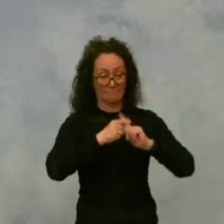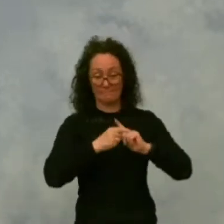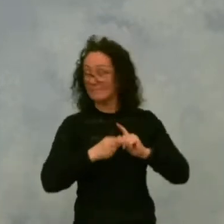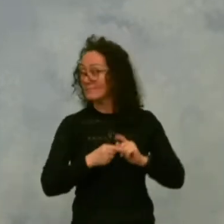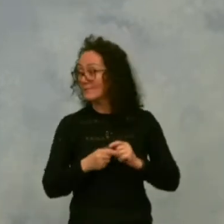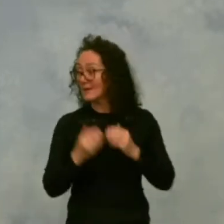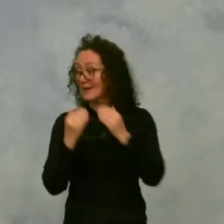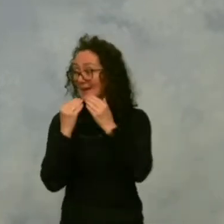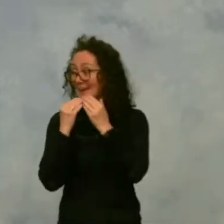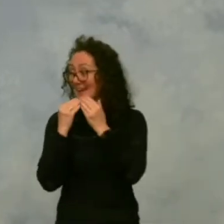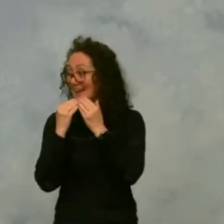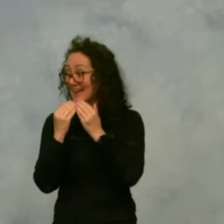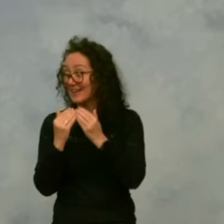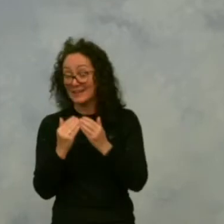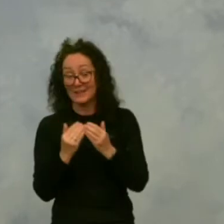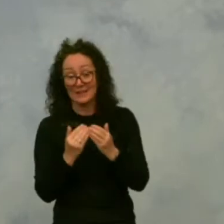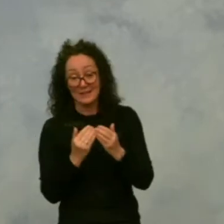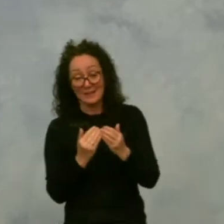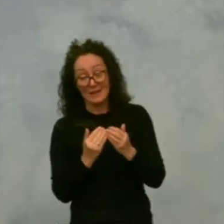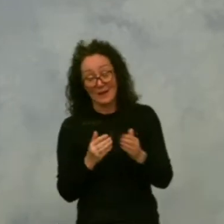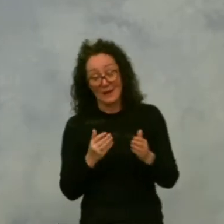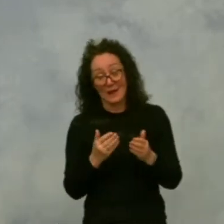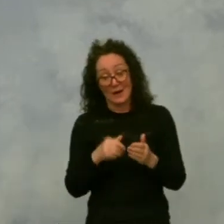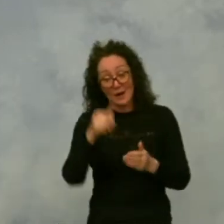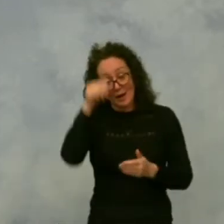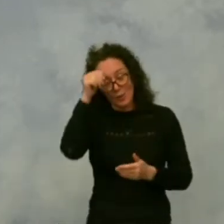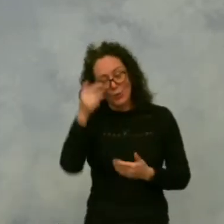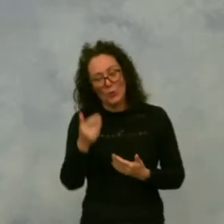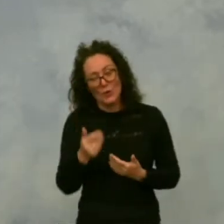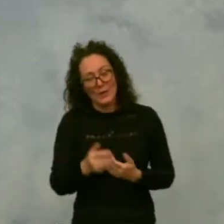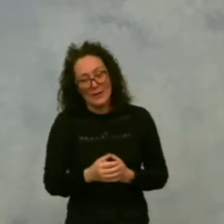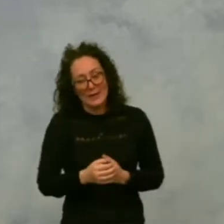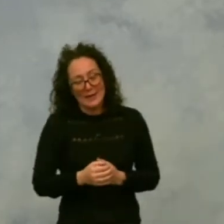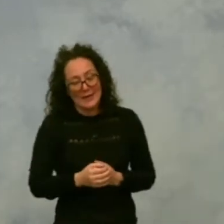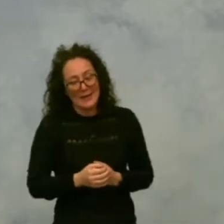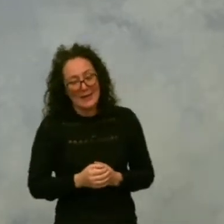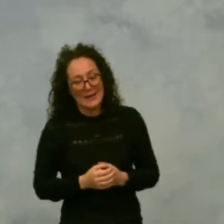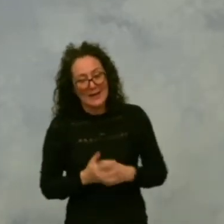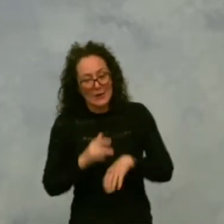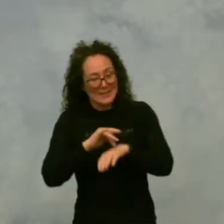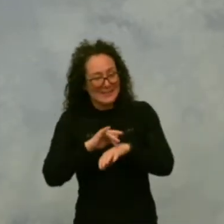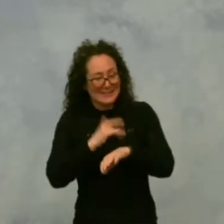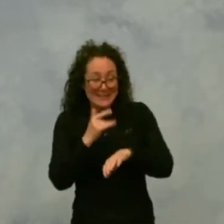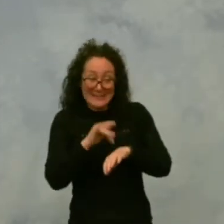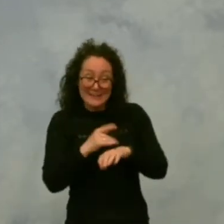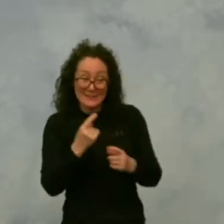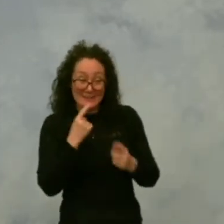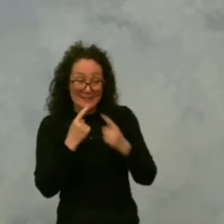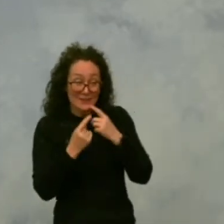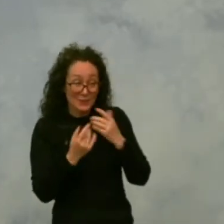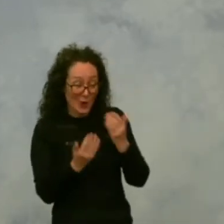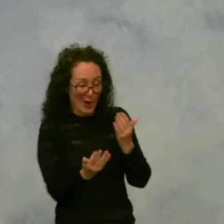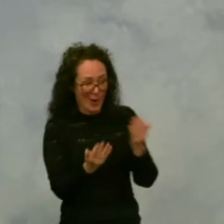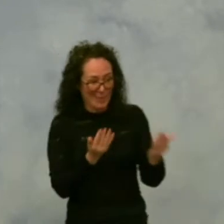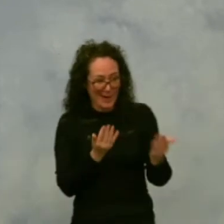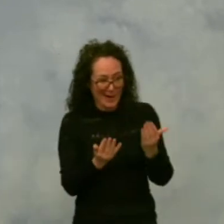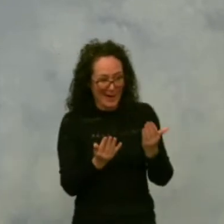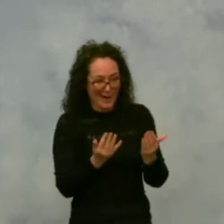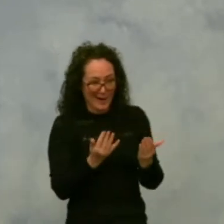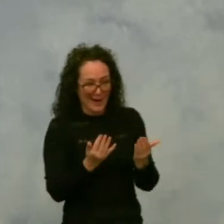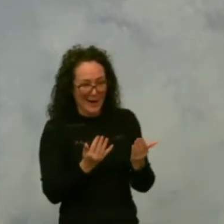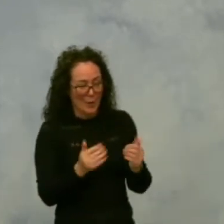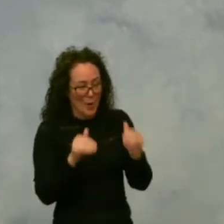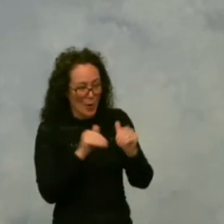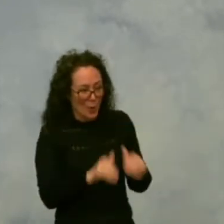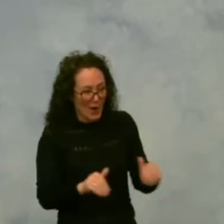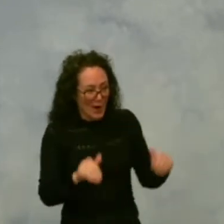Thank you, Chair. I think, as you're probably aware, the census information that we compare and contrast with, we're keenly awaiting the new census